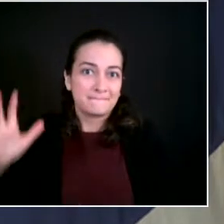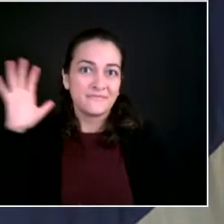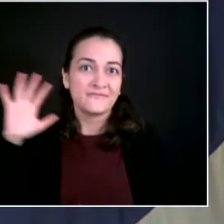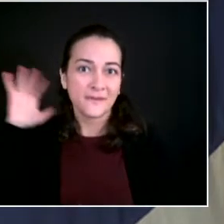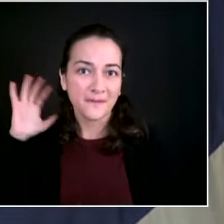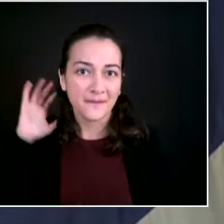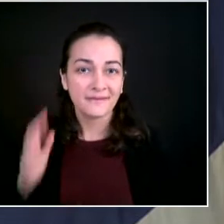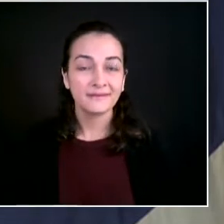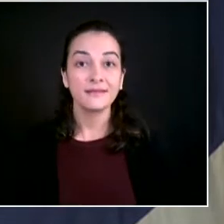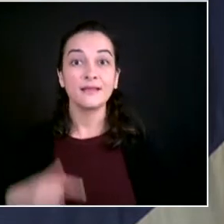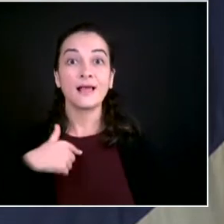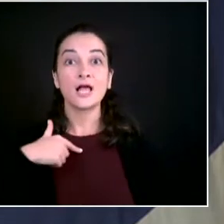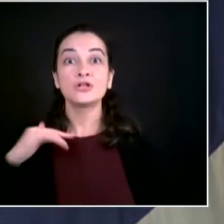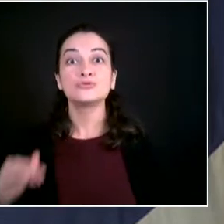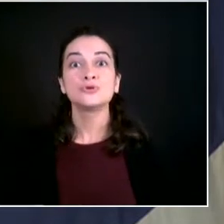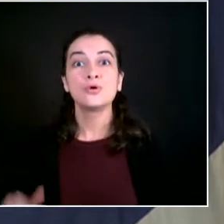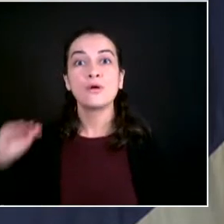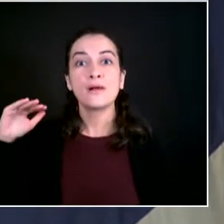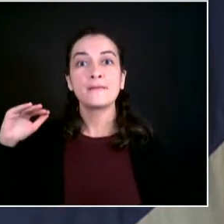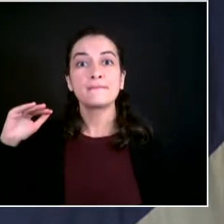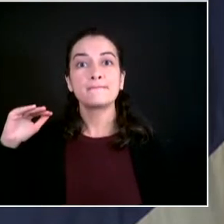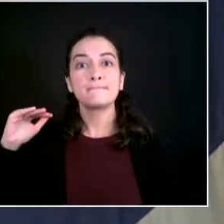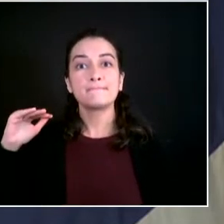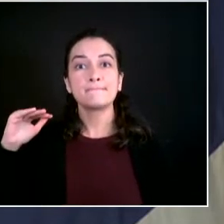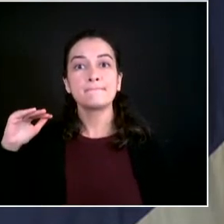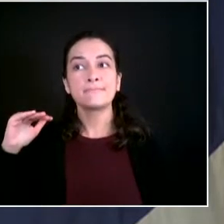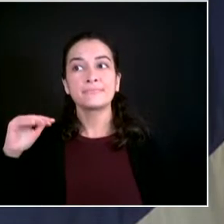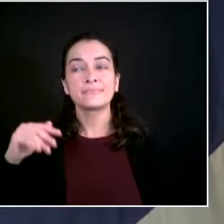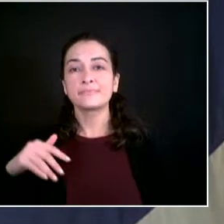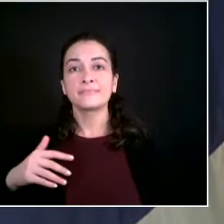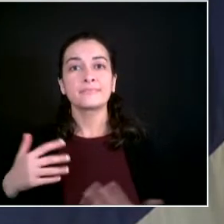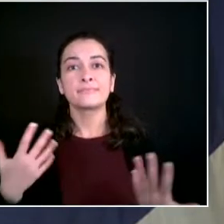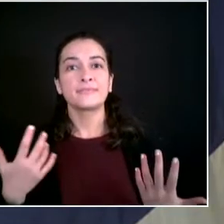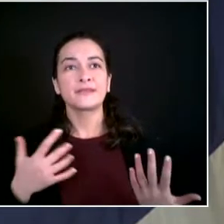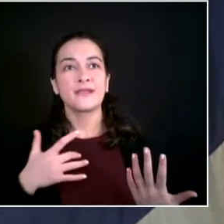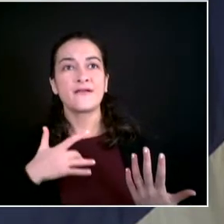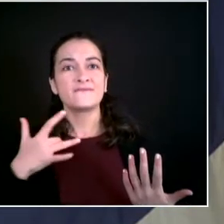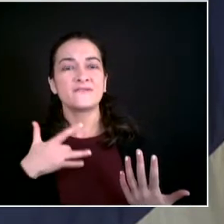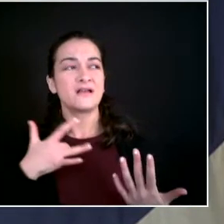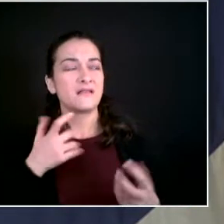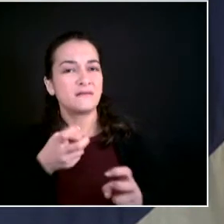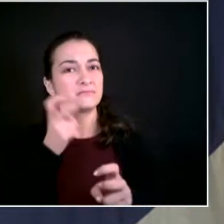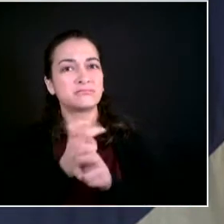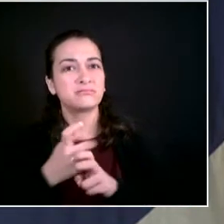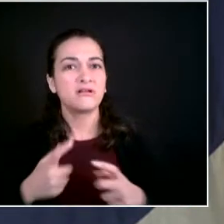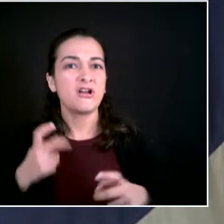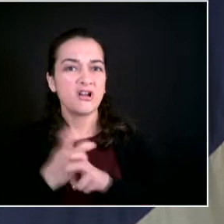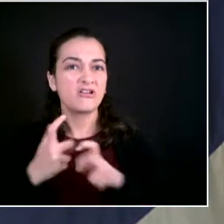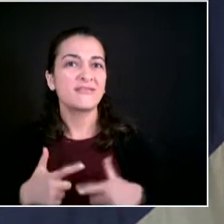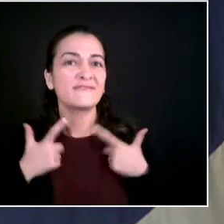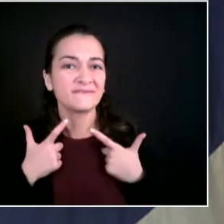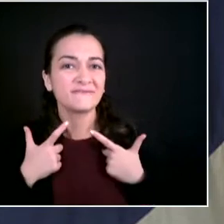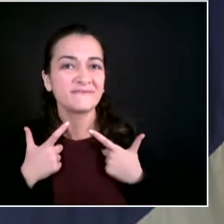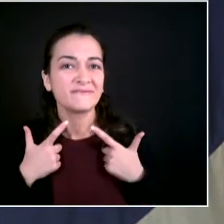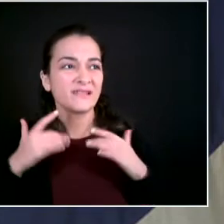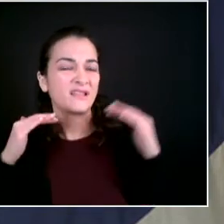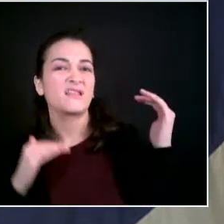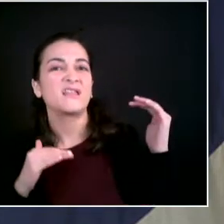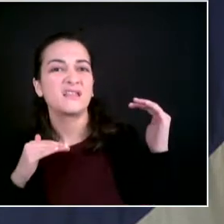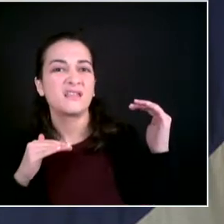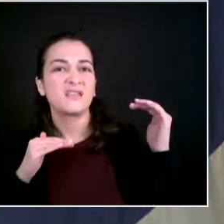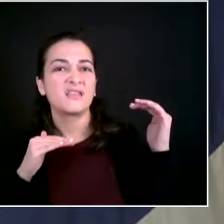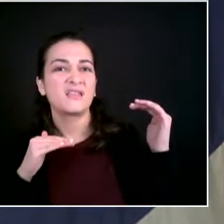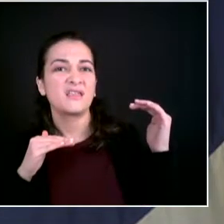family was betrayed by a city that didn't care enough about us. And that's why I fought for you and we keep fighting for